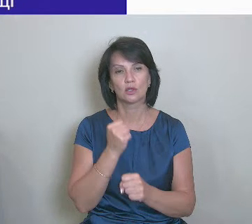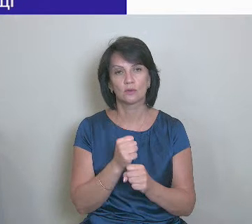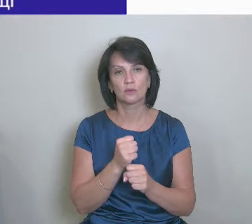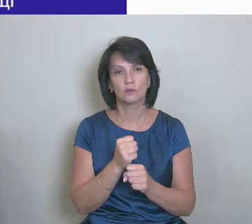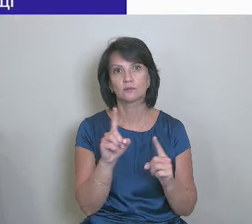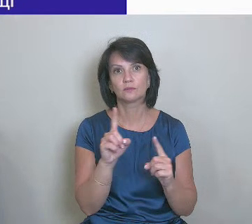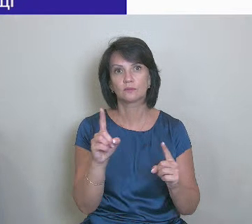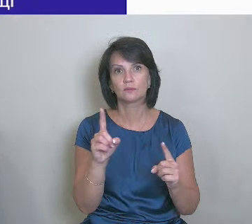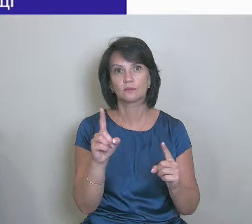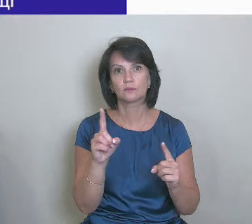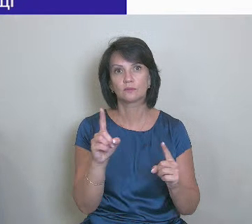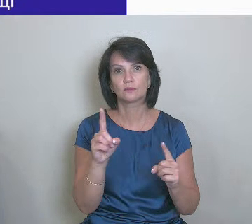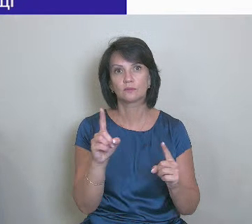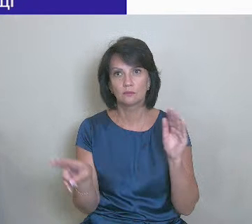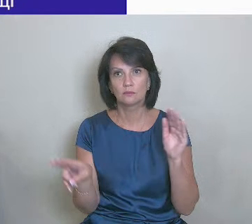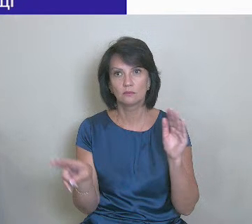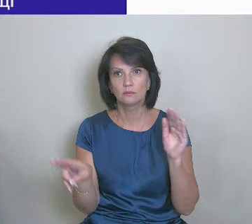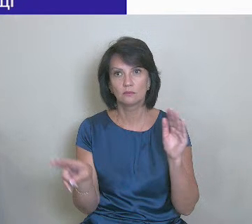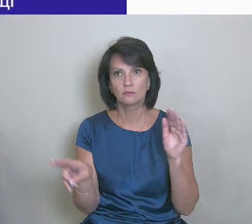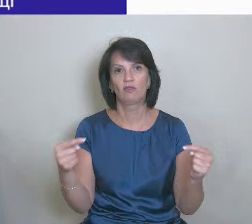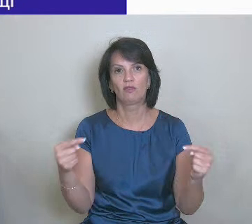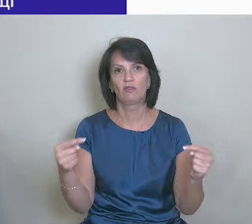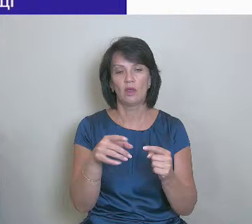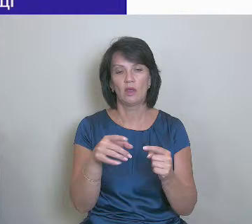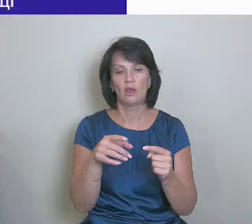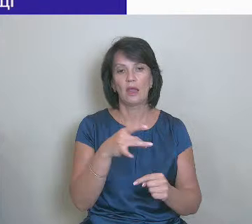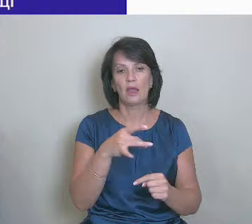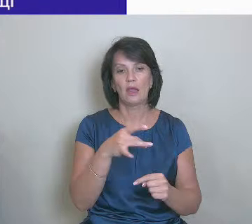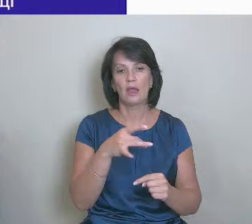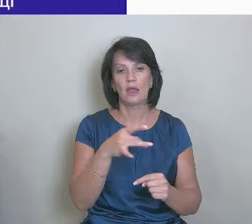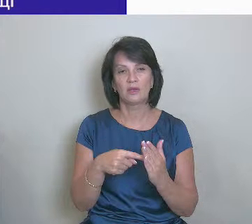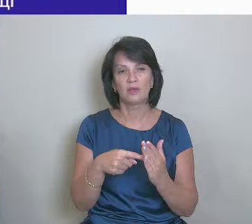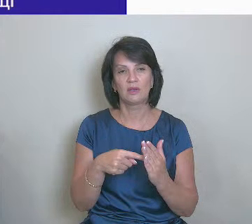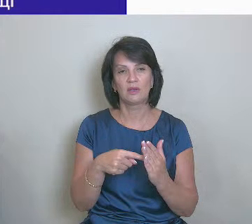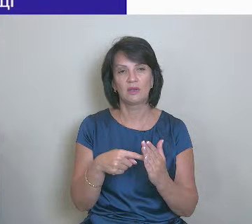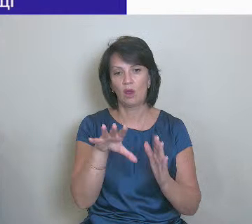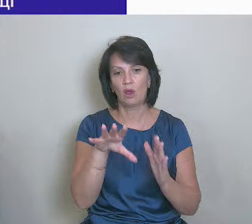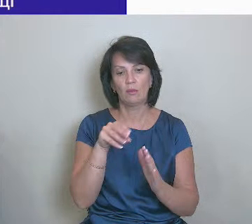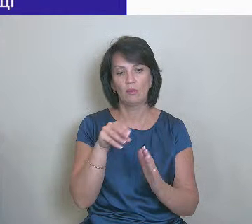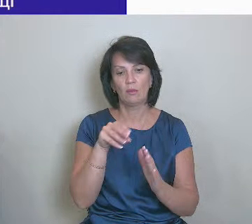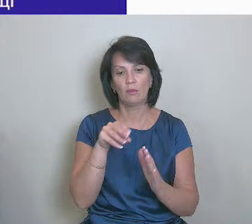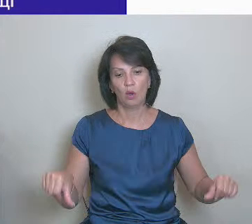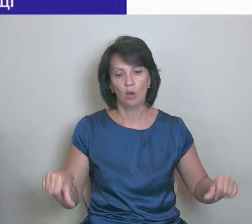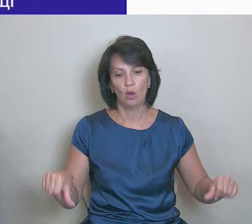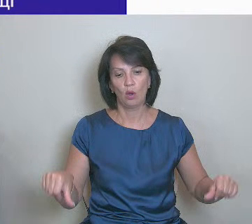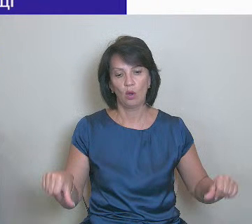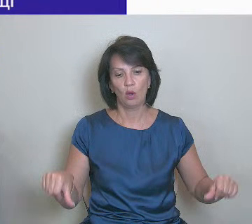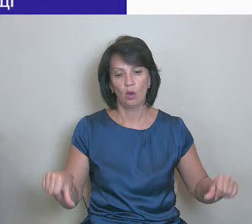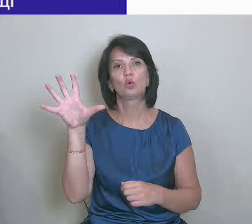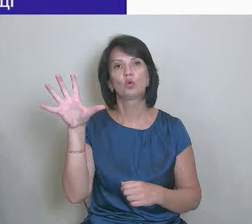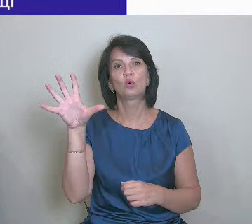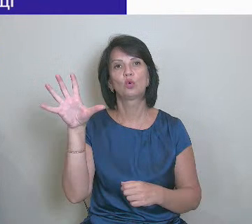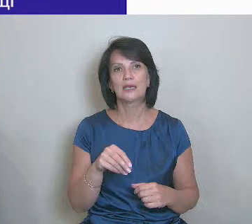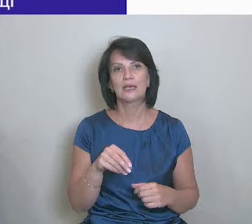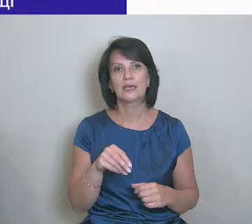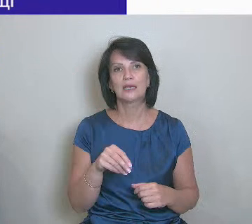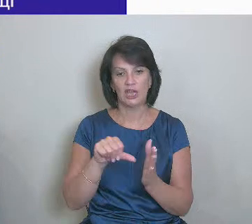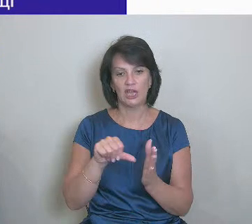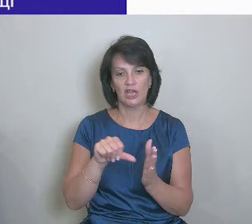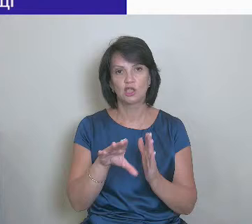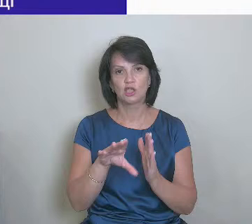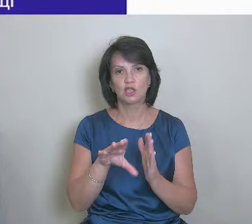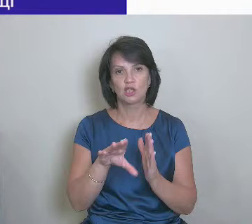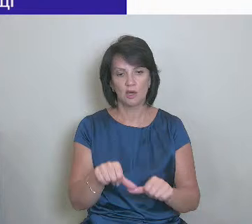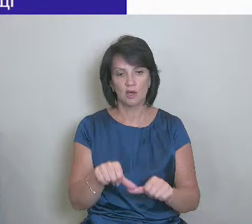trying to do it, to subordinate the rayons in the city to the